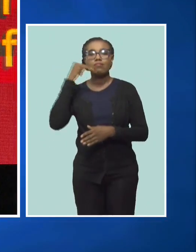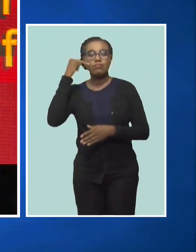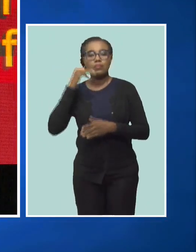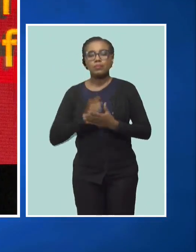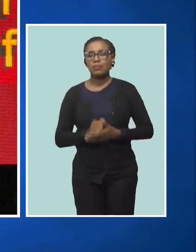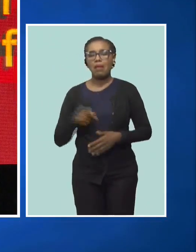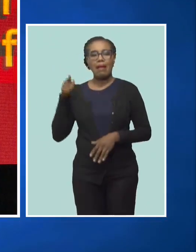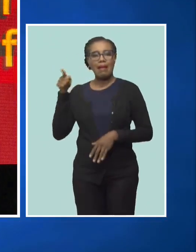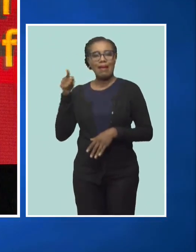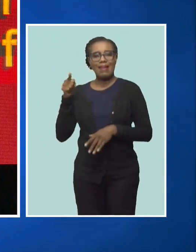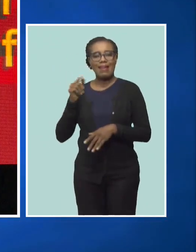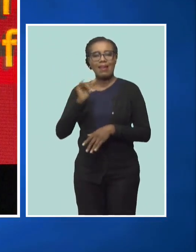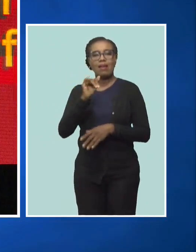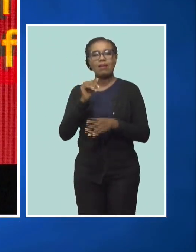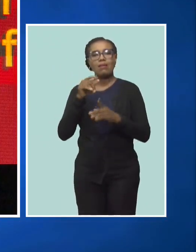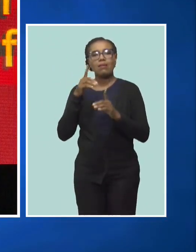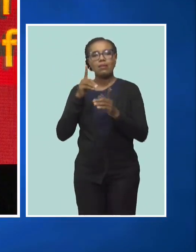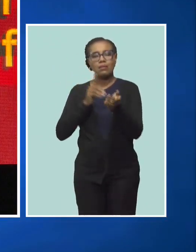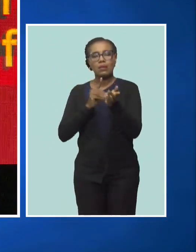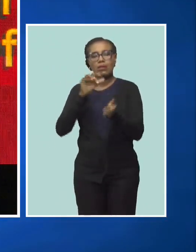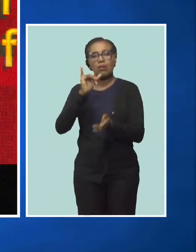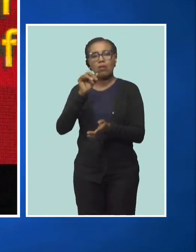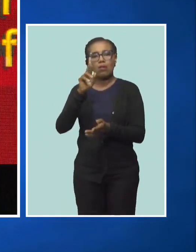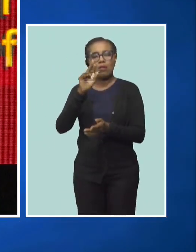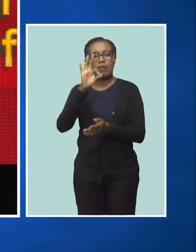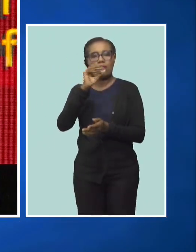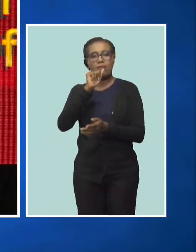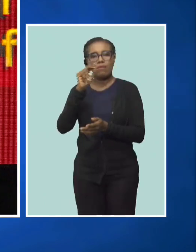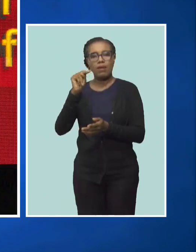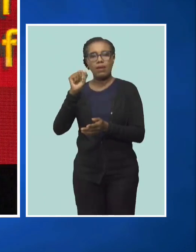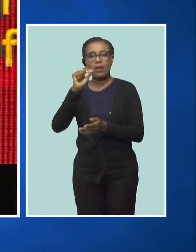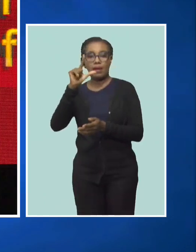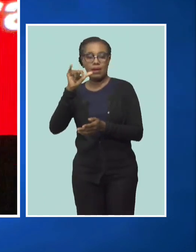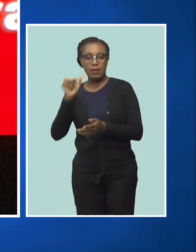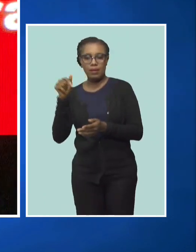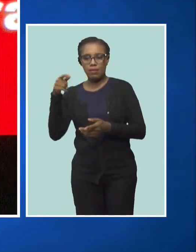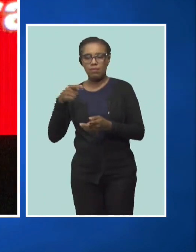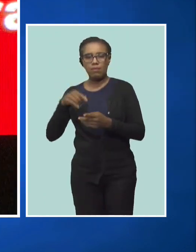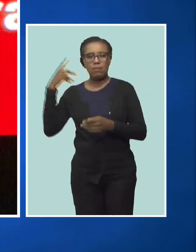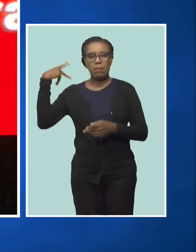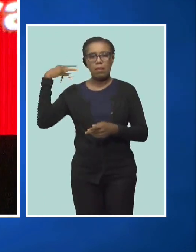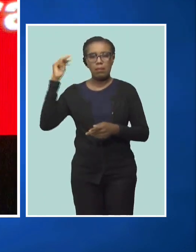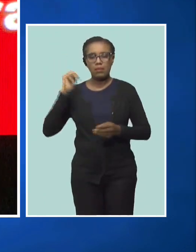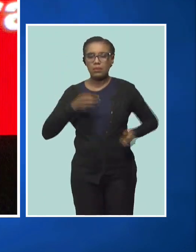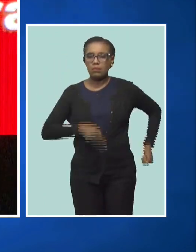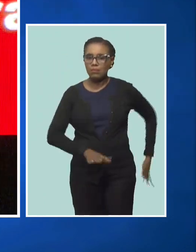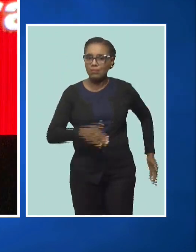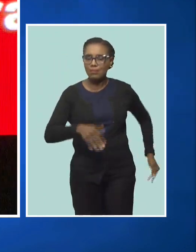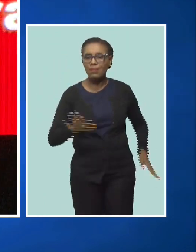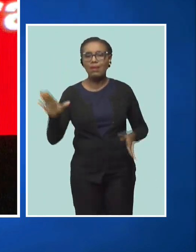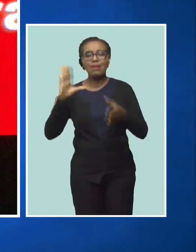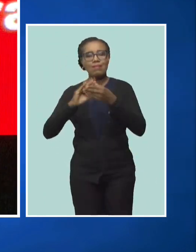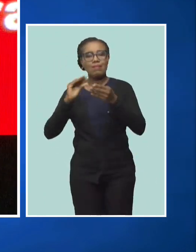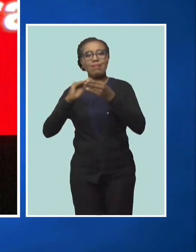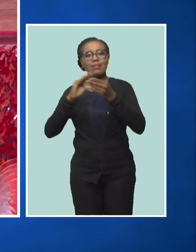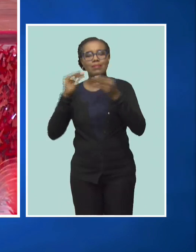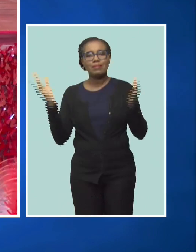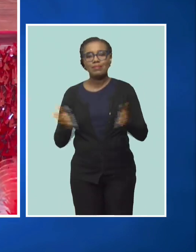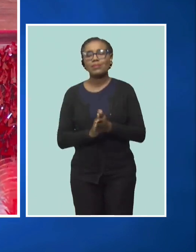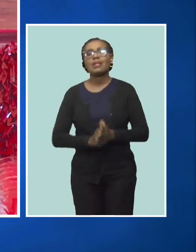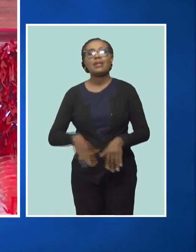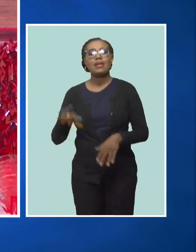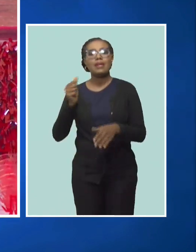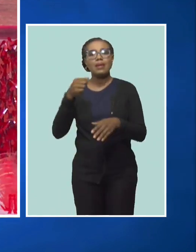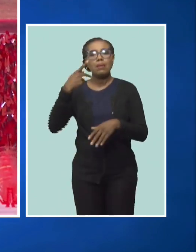of Guyana's President, Dr. Irfan Ali, who was delivering the featured address at the Barbados Labour Party's 85th